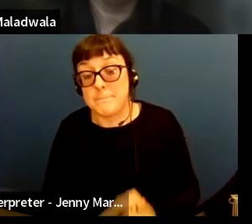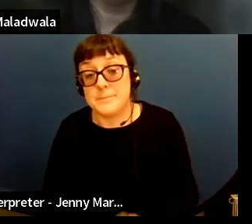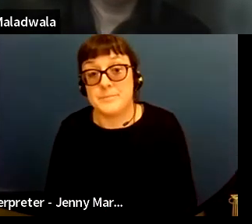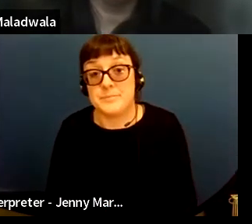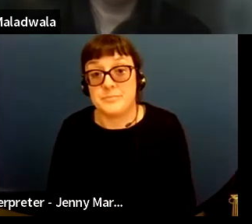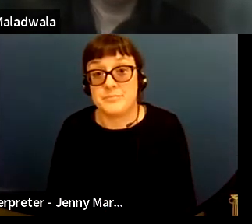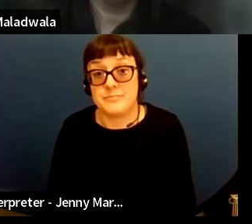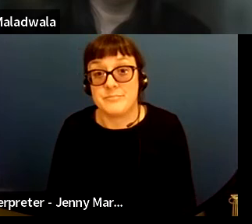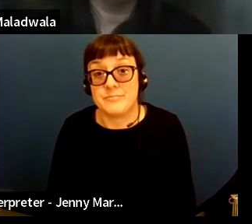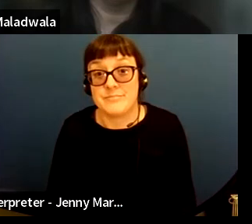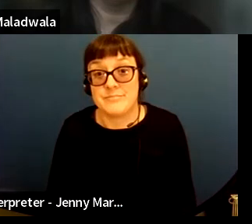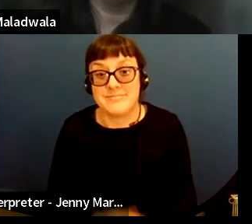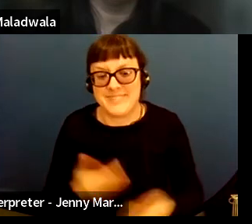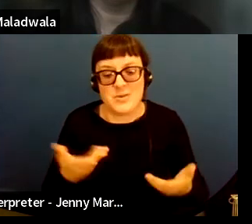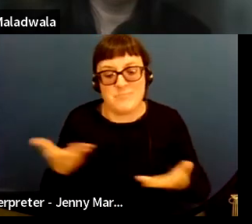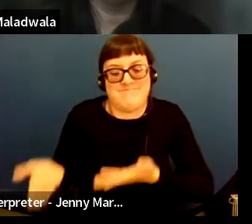I give my time to Charlotte.